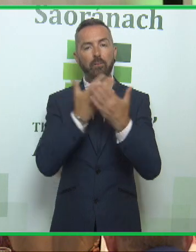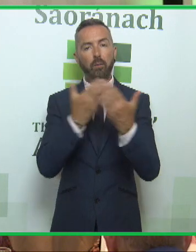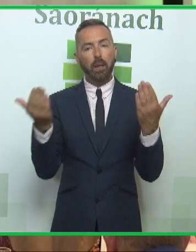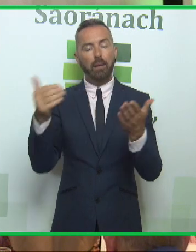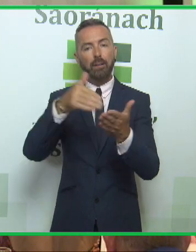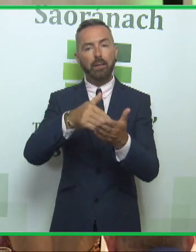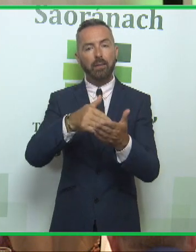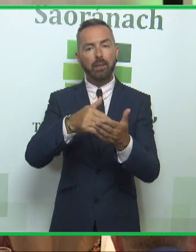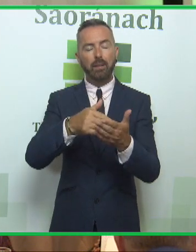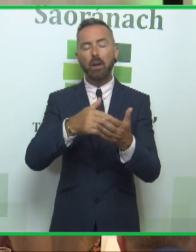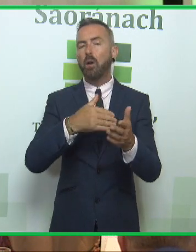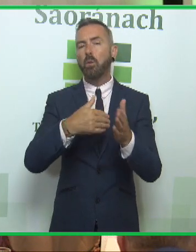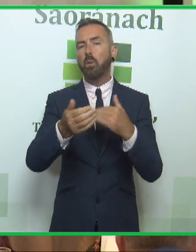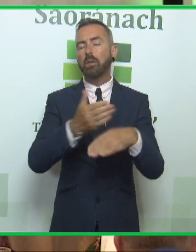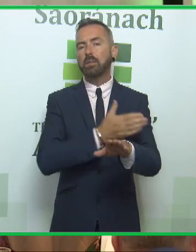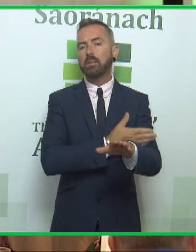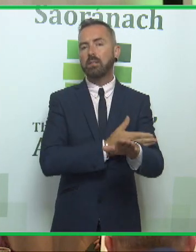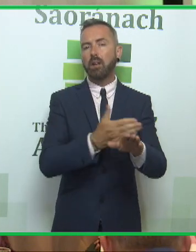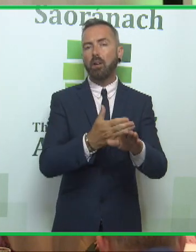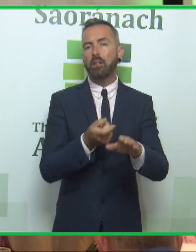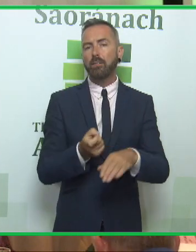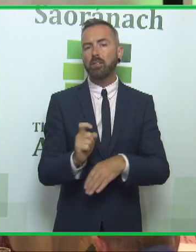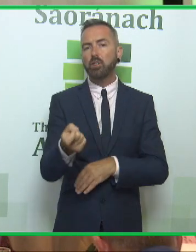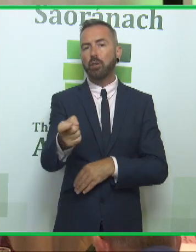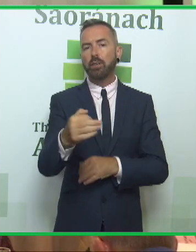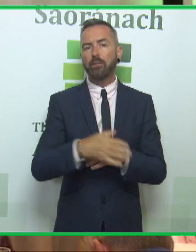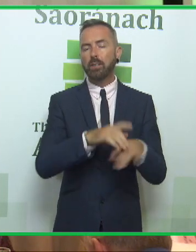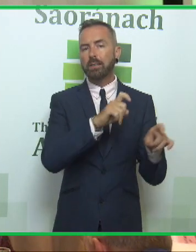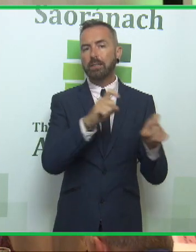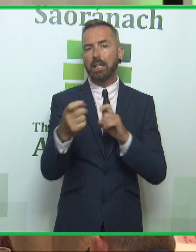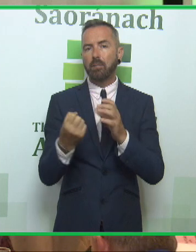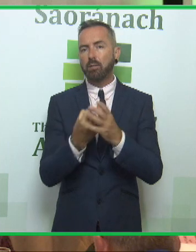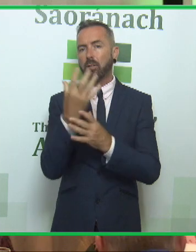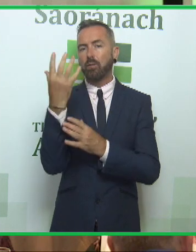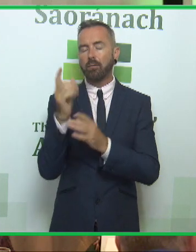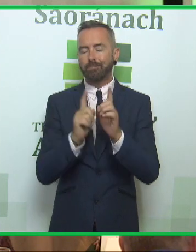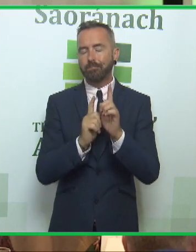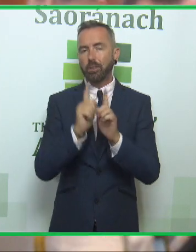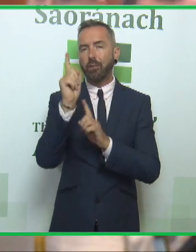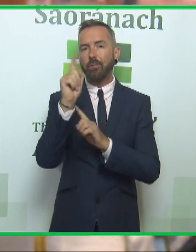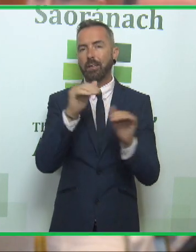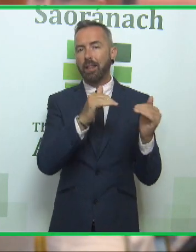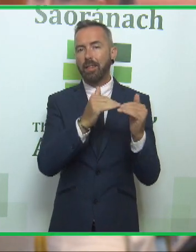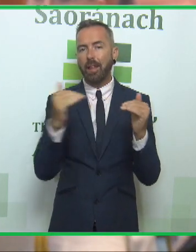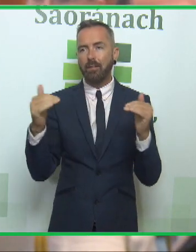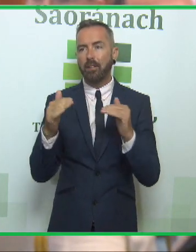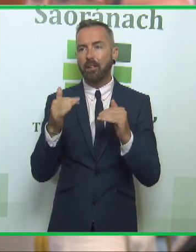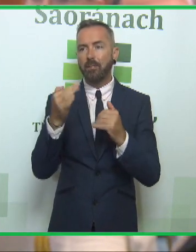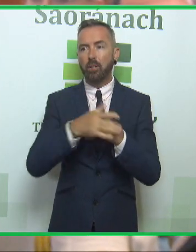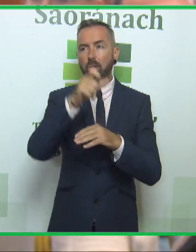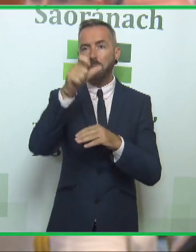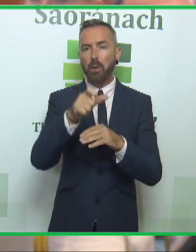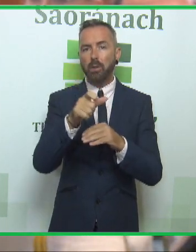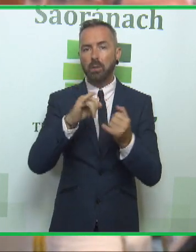of a journey towards sustained recovery level for those who are homeless with non-recovery